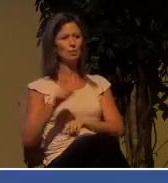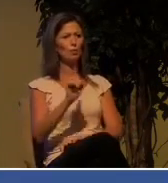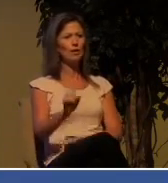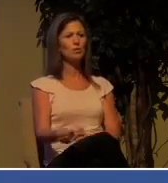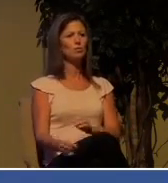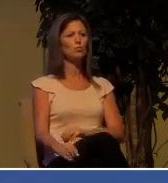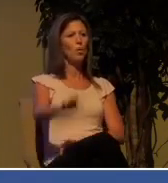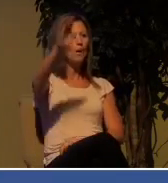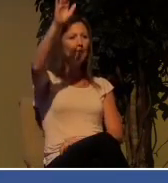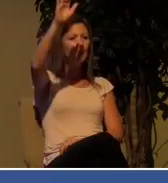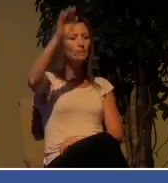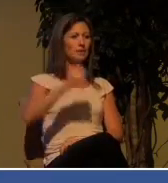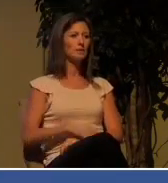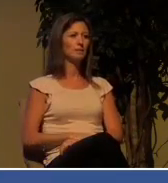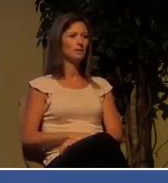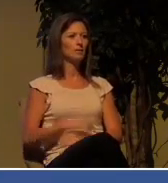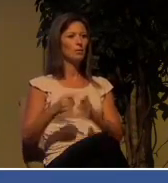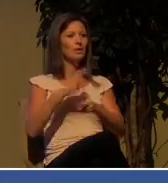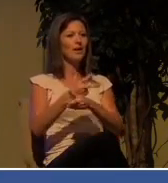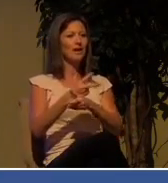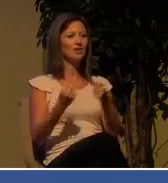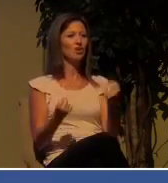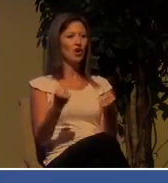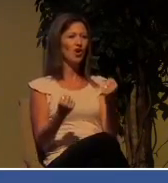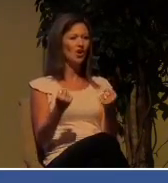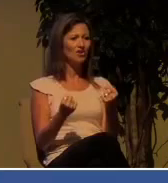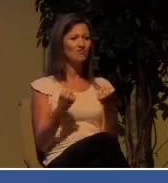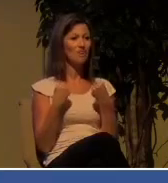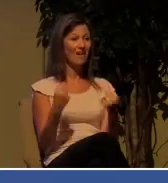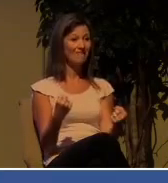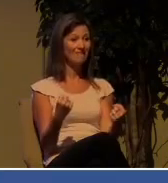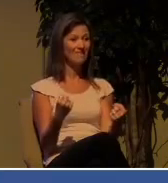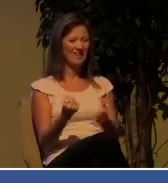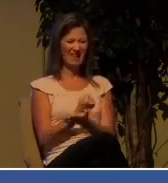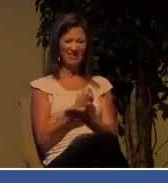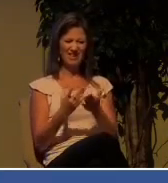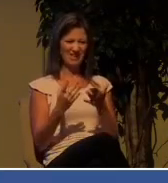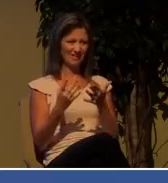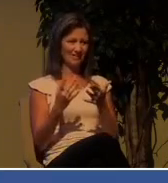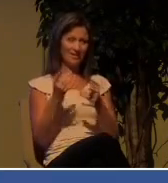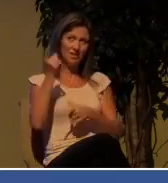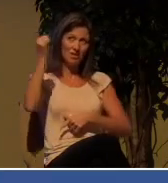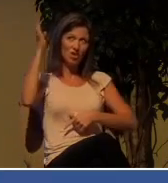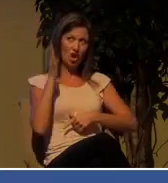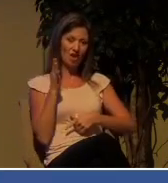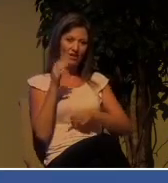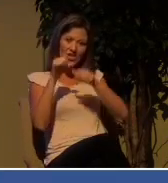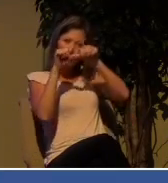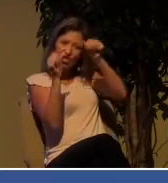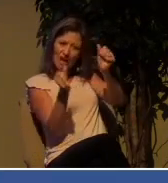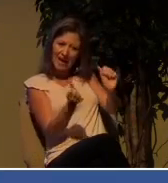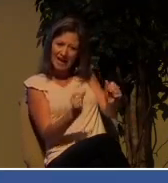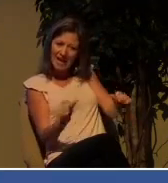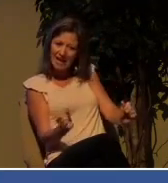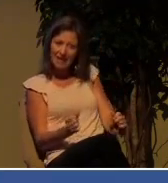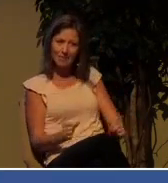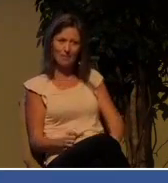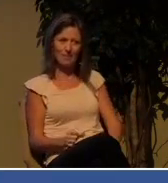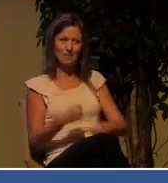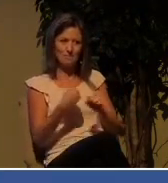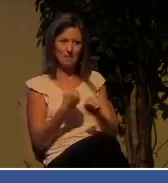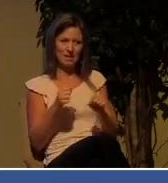you've been driving. It all comes together to make you uniquely the right person to